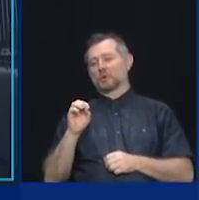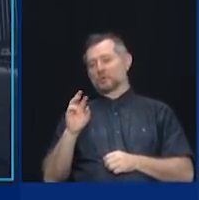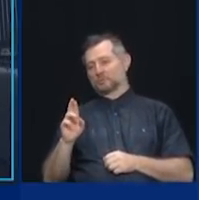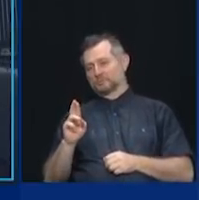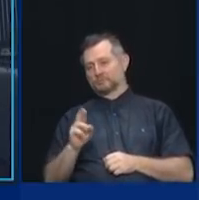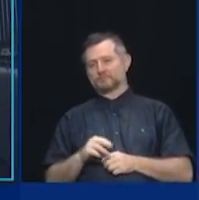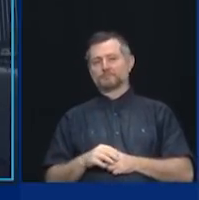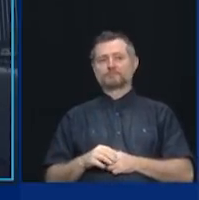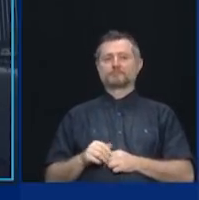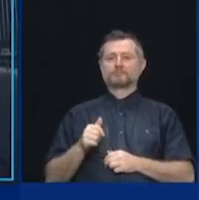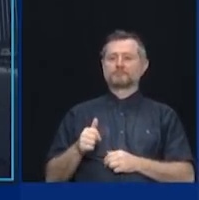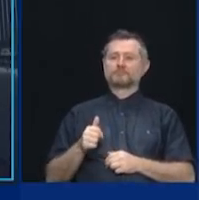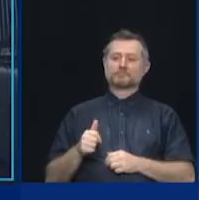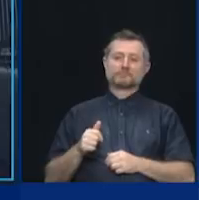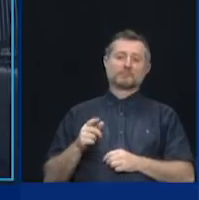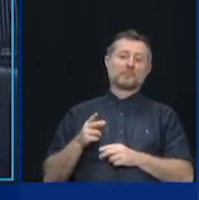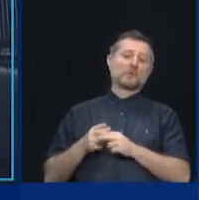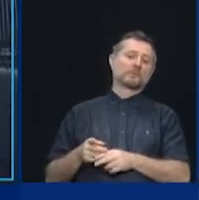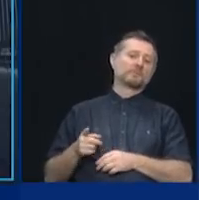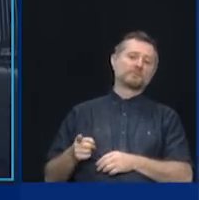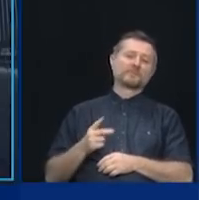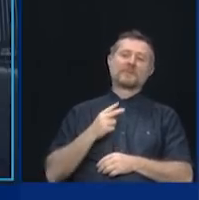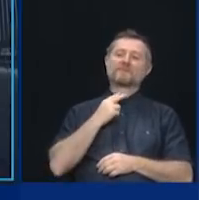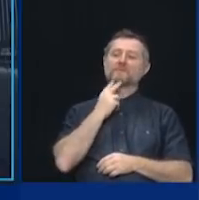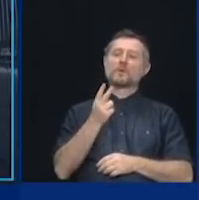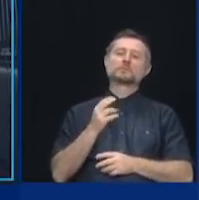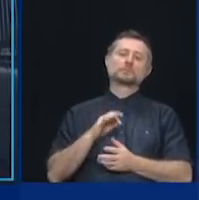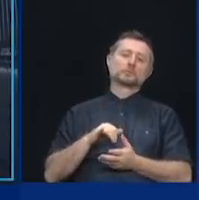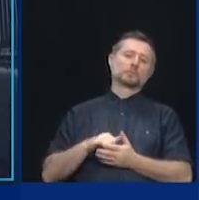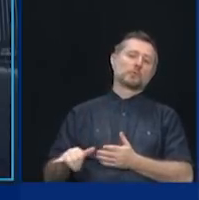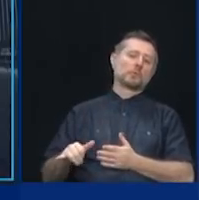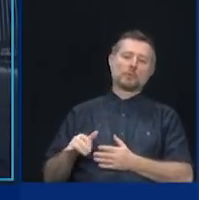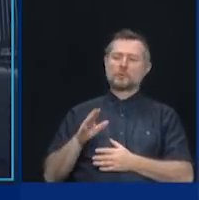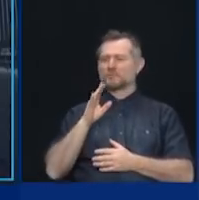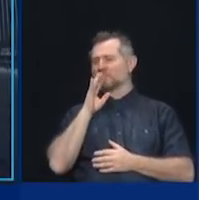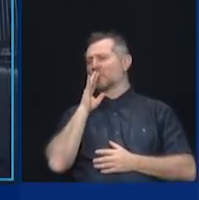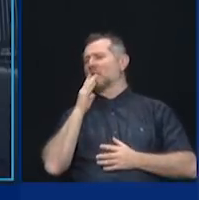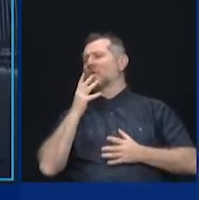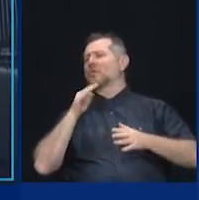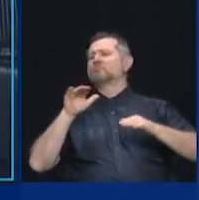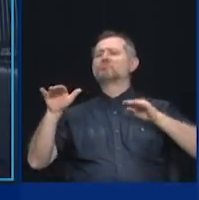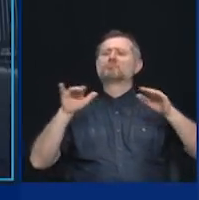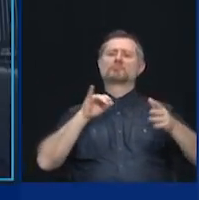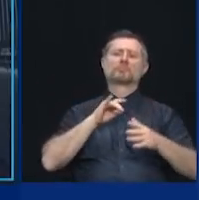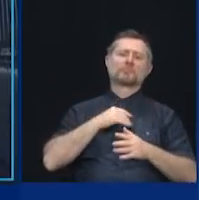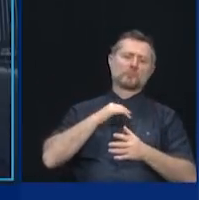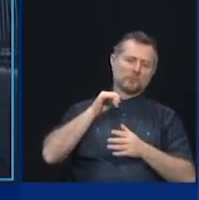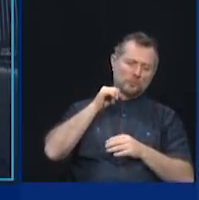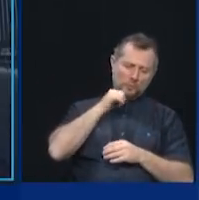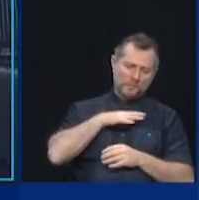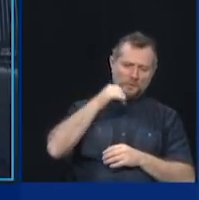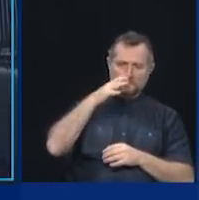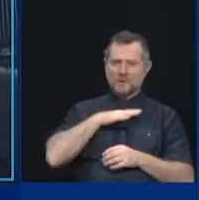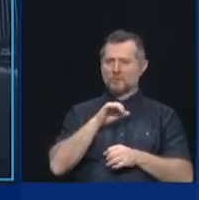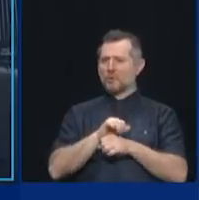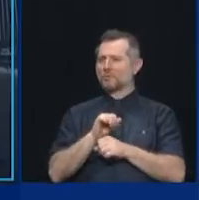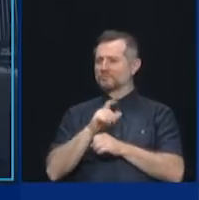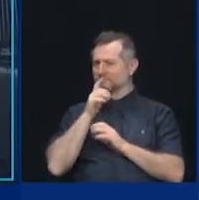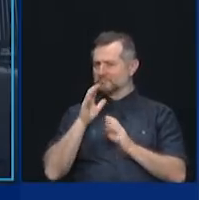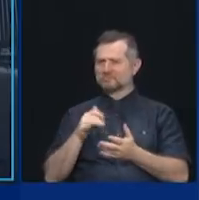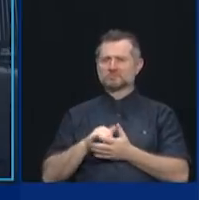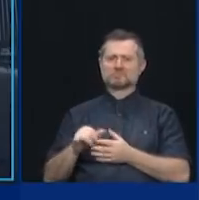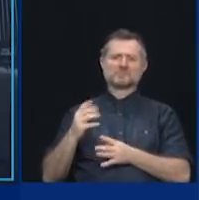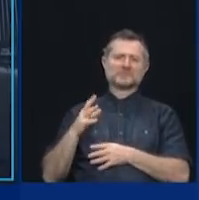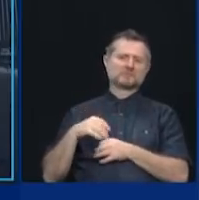voice of New York, voice of the working men and women of New York for many years. And he wrote, "In times